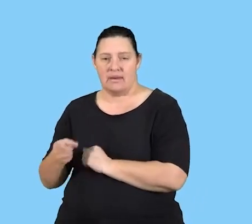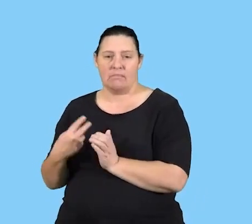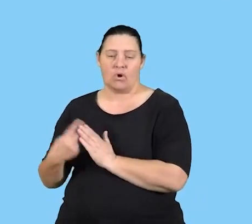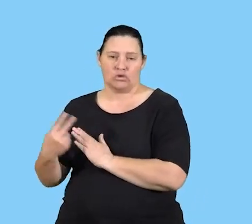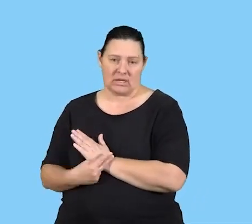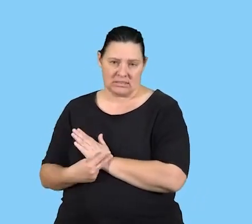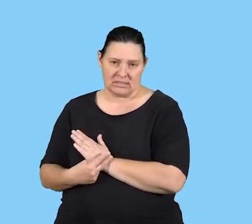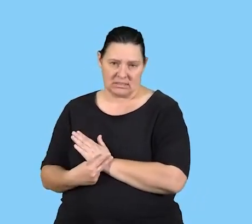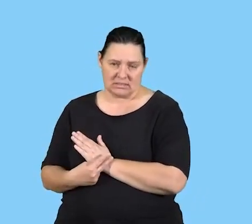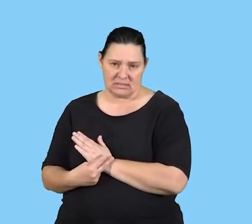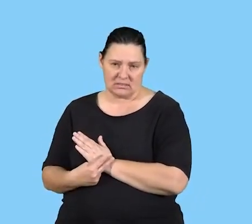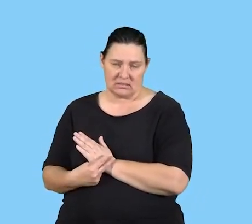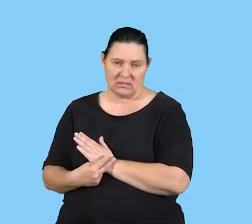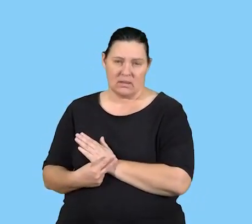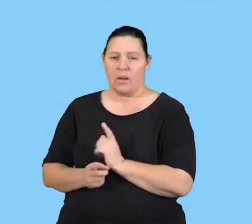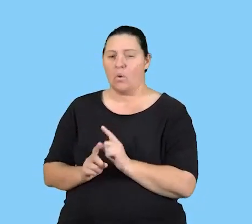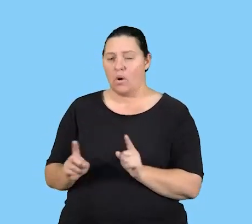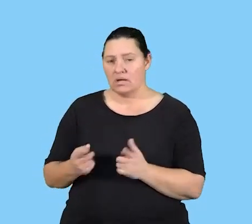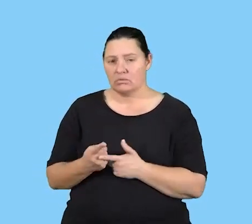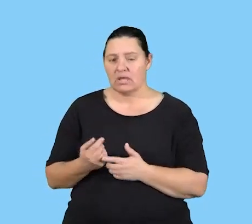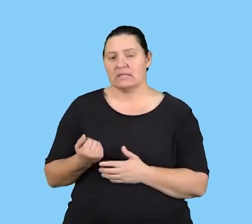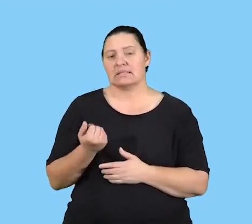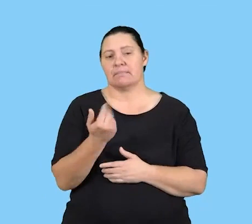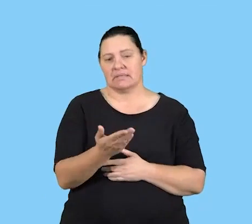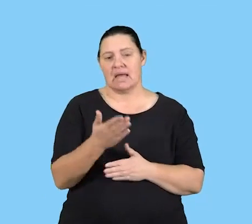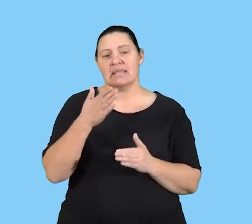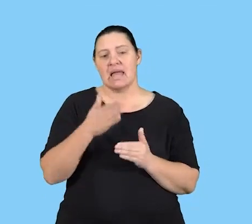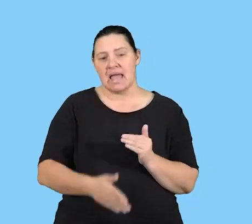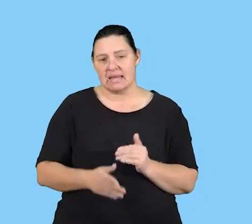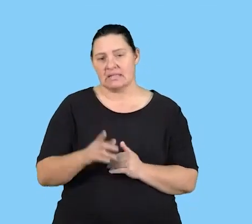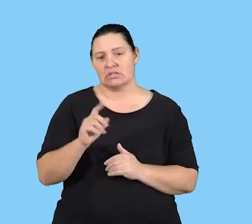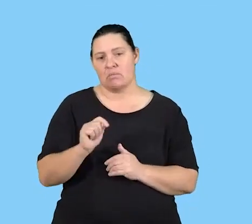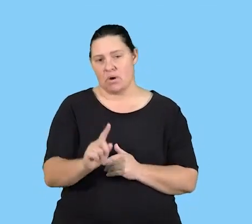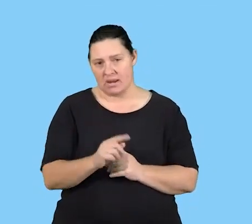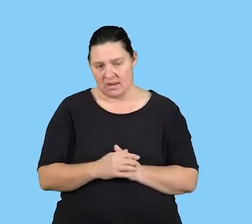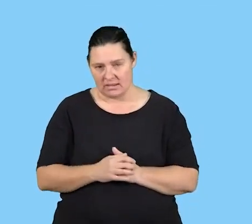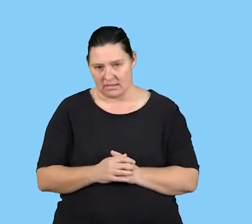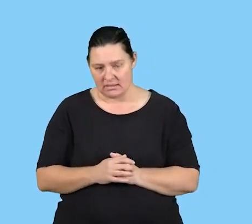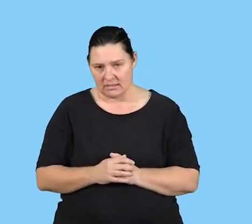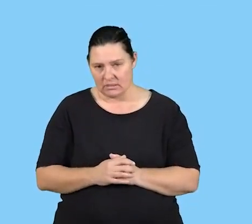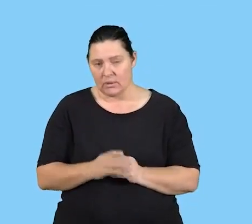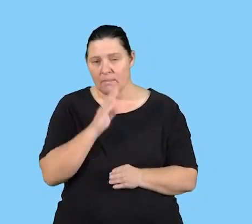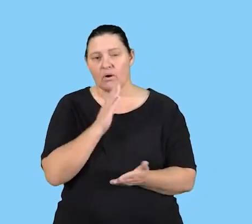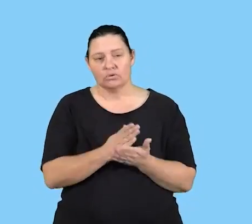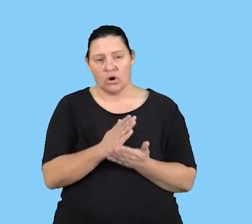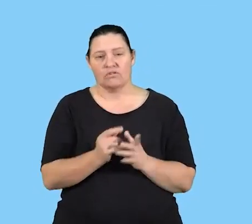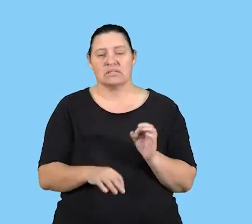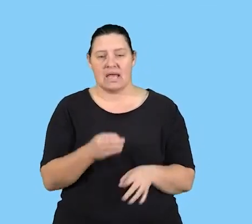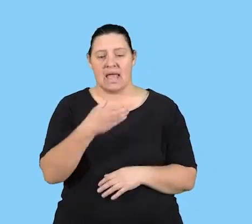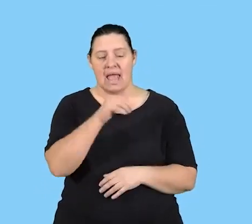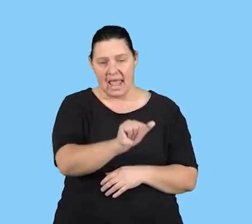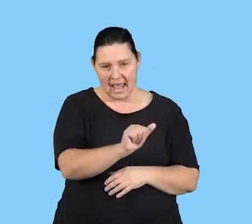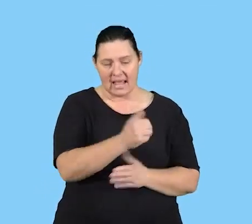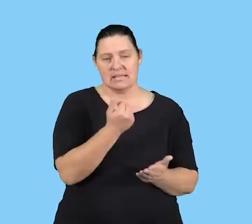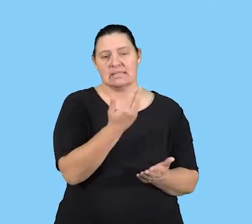that project, whereas it's supposed to be submitted towards the end of term 1. Ensure that if you are saying section